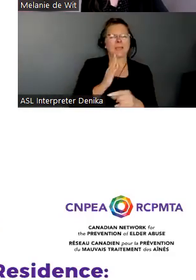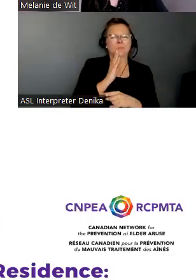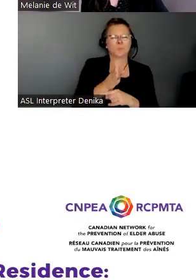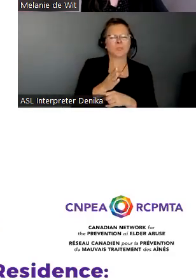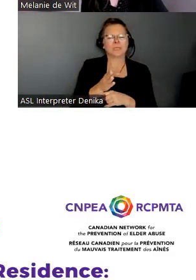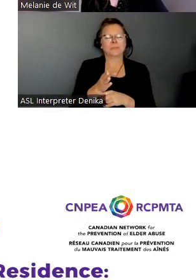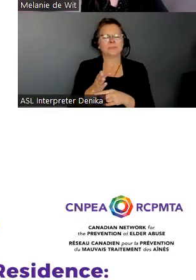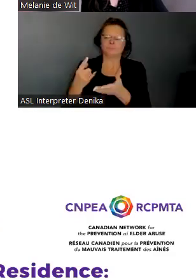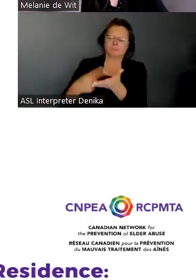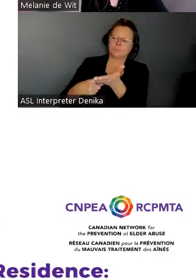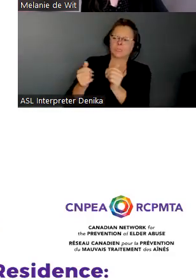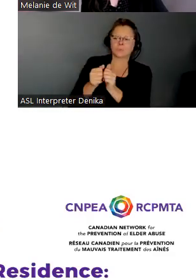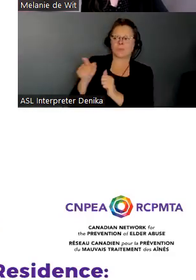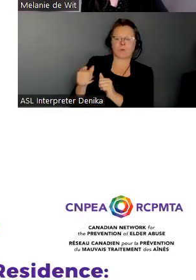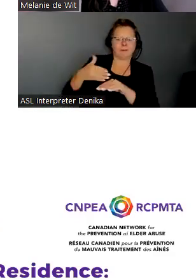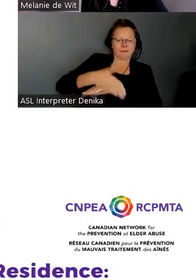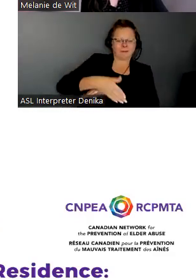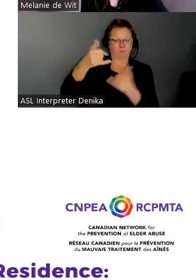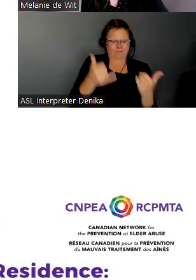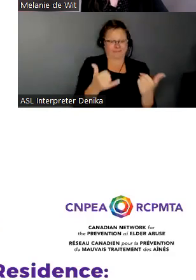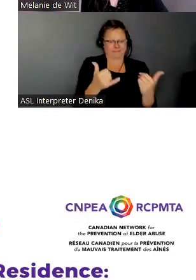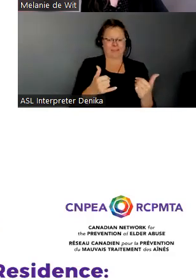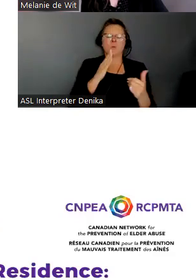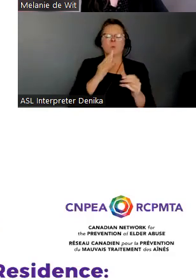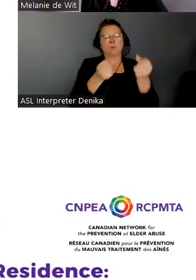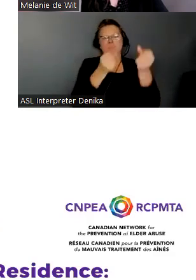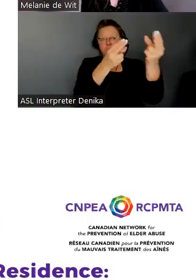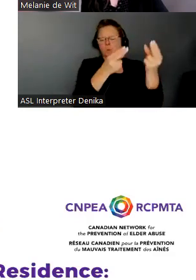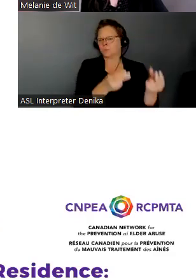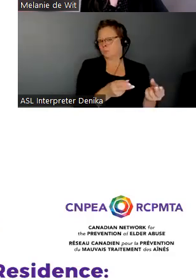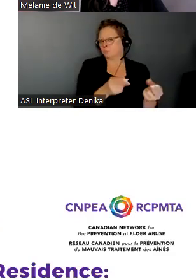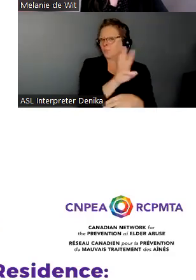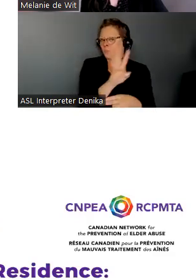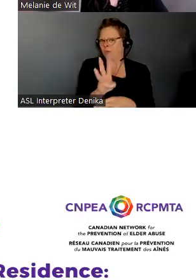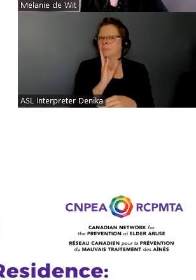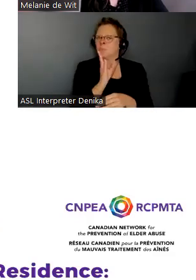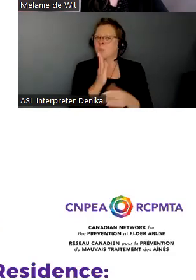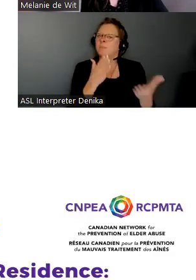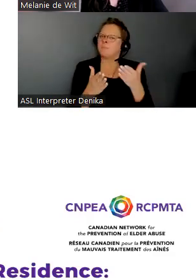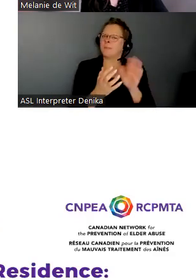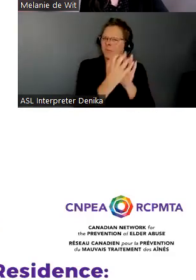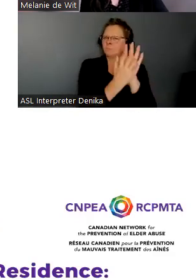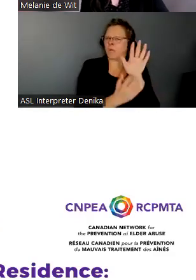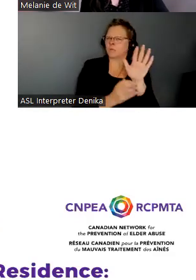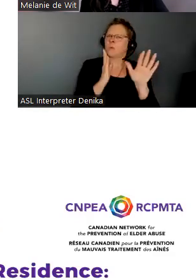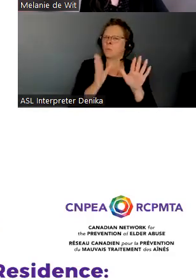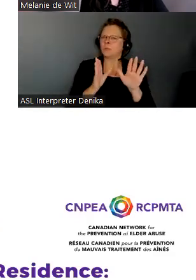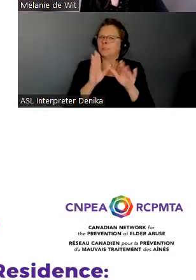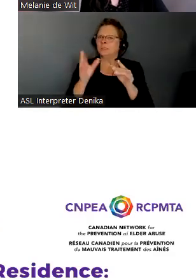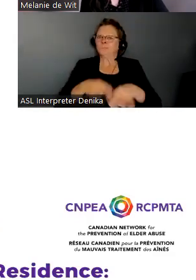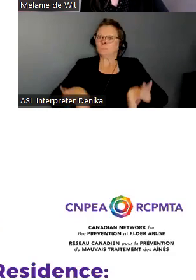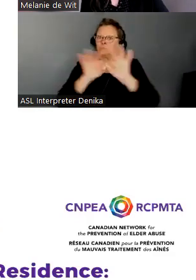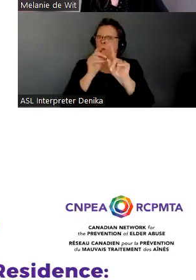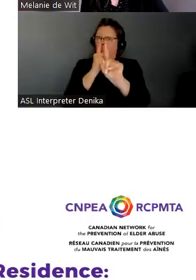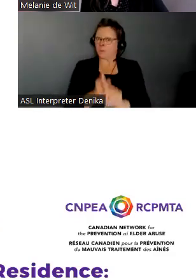and post some of these into the website after the event, maybe in a document just to summarize some of those key points that have